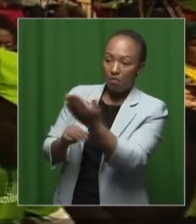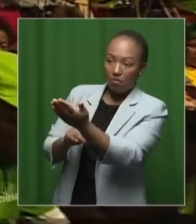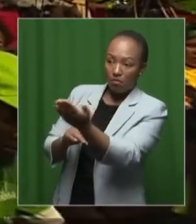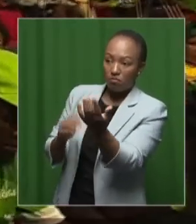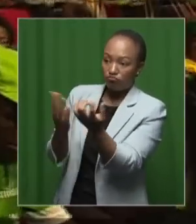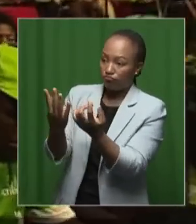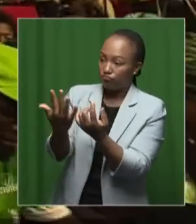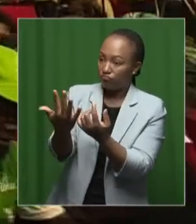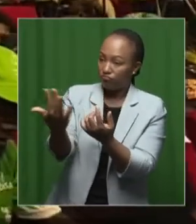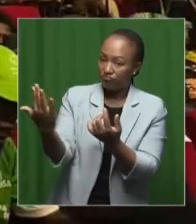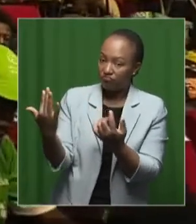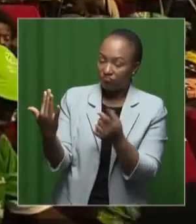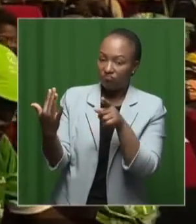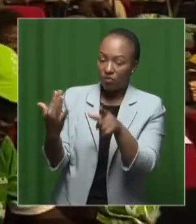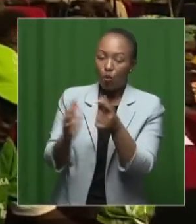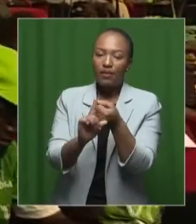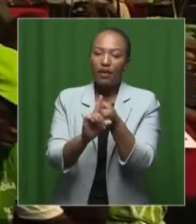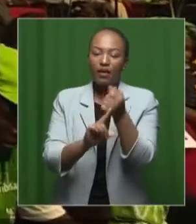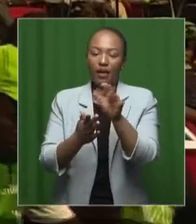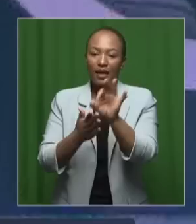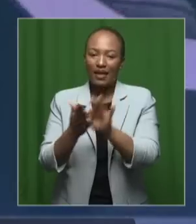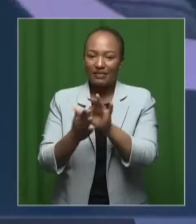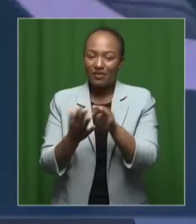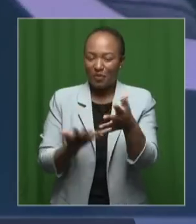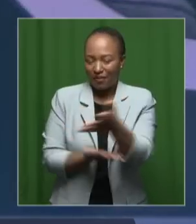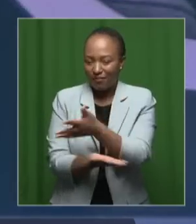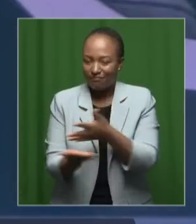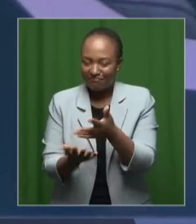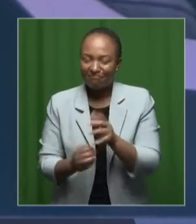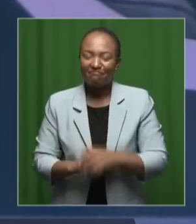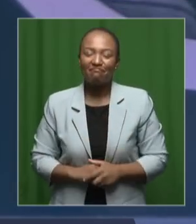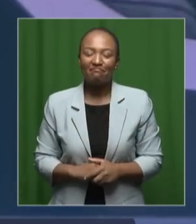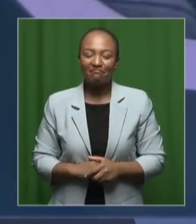after their votes. Looking forward to the interactions.